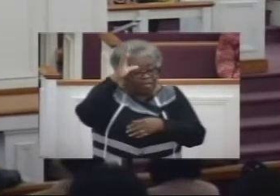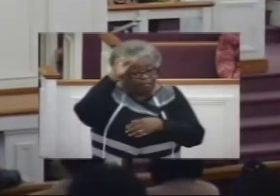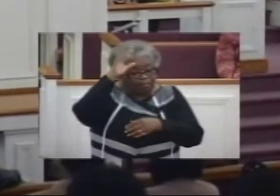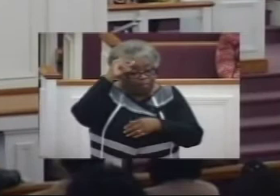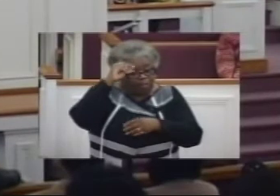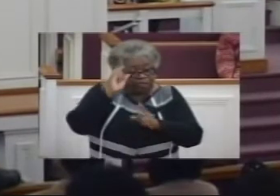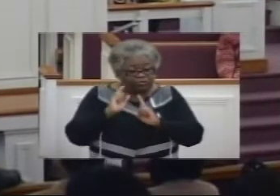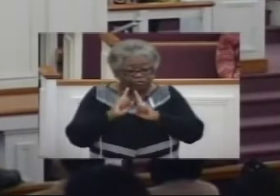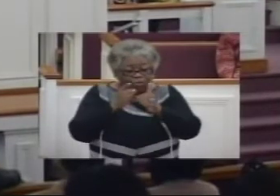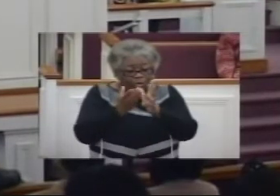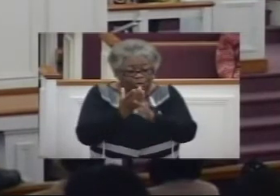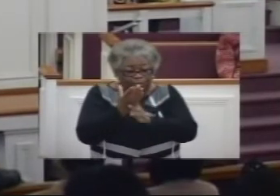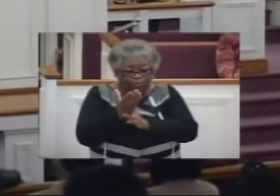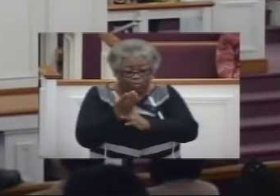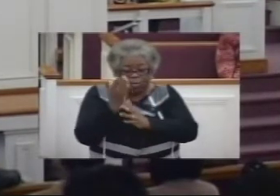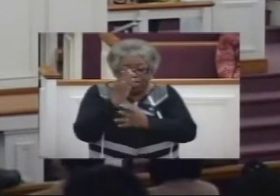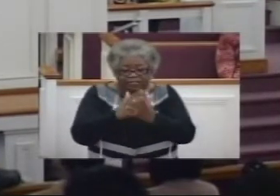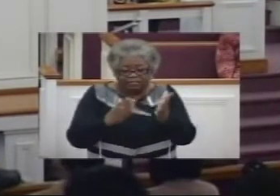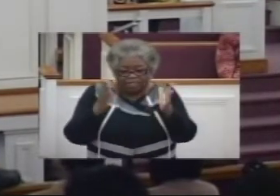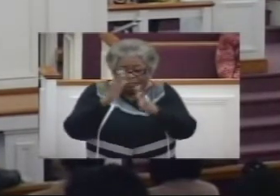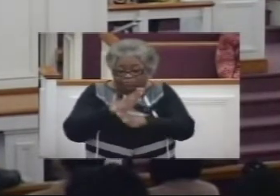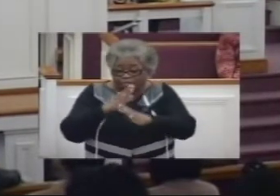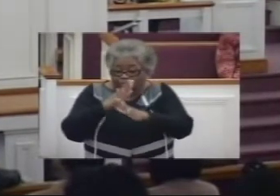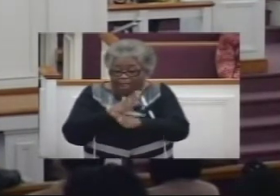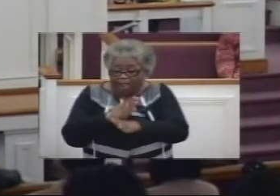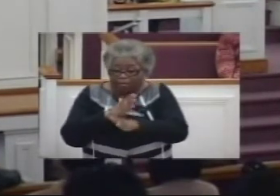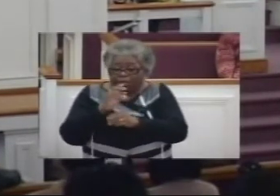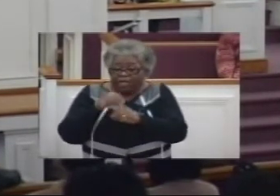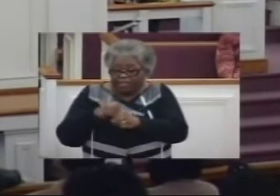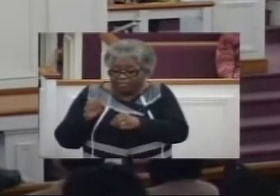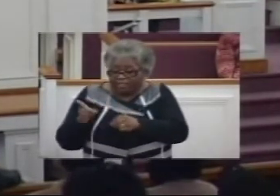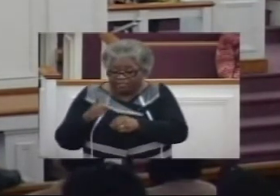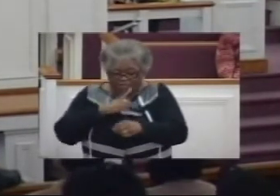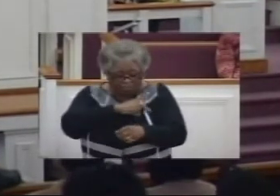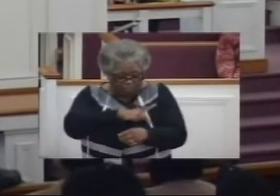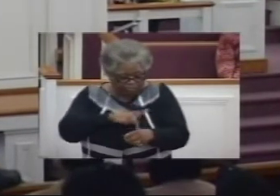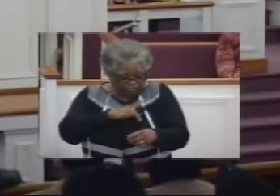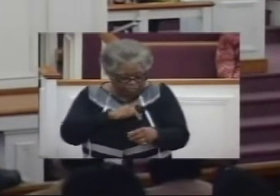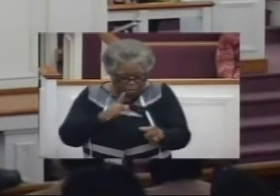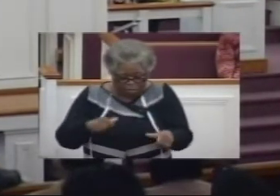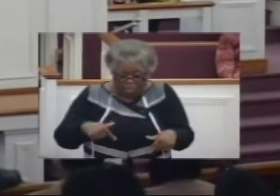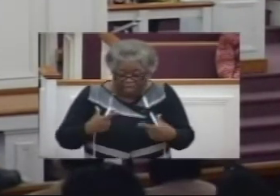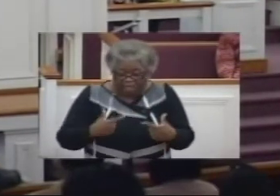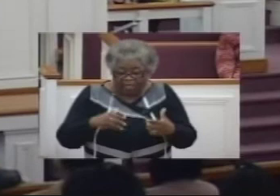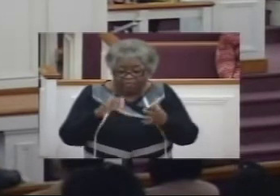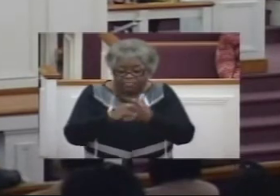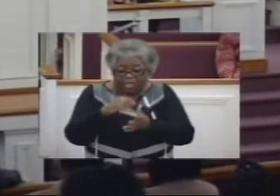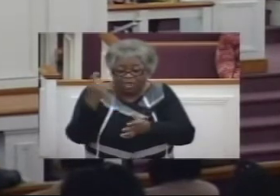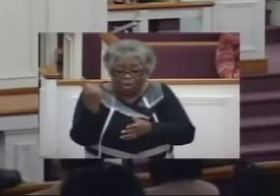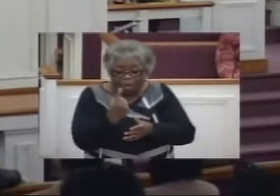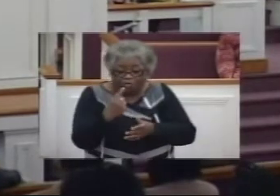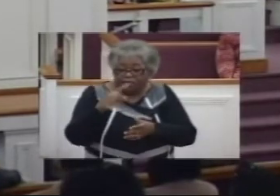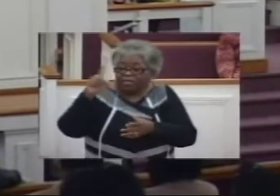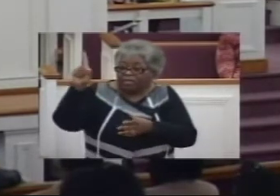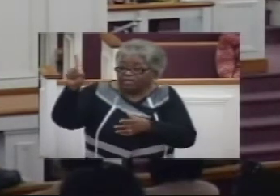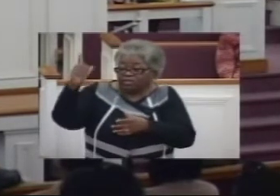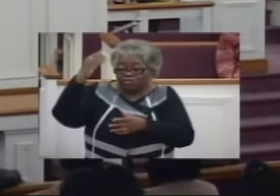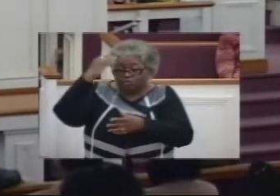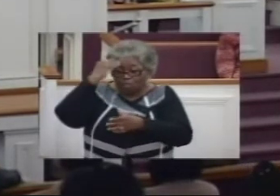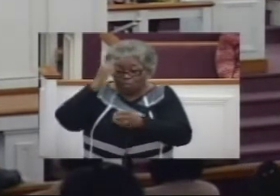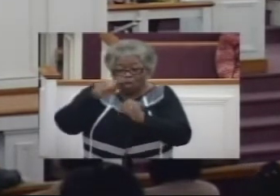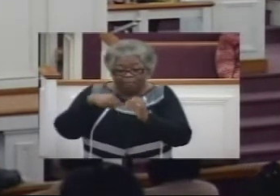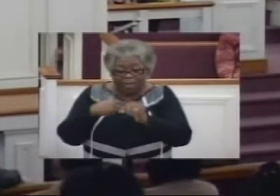to go through some trials in his personal life that only he knew